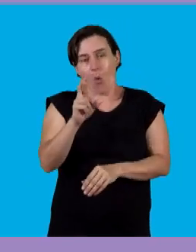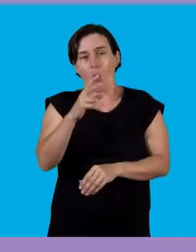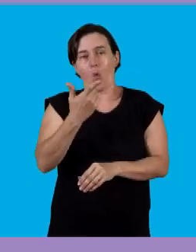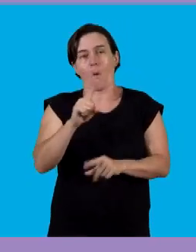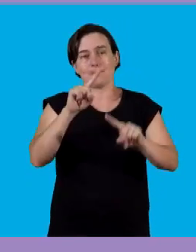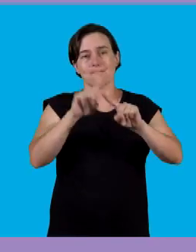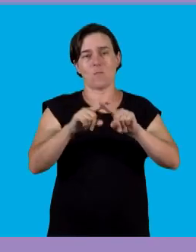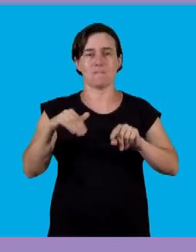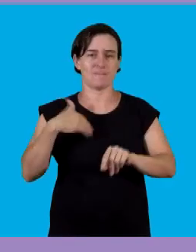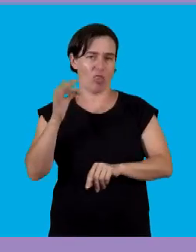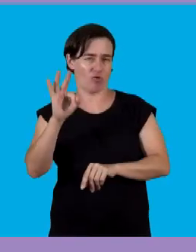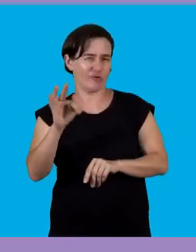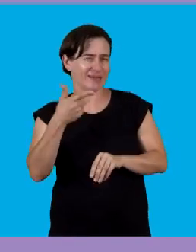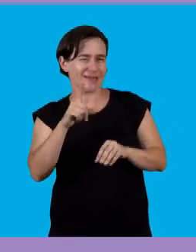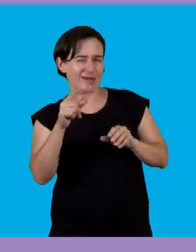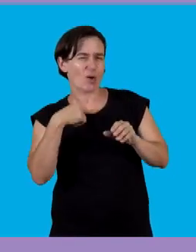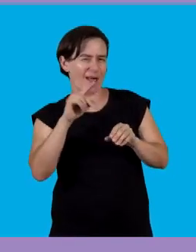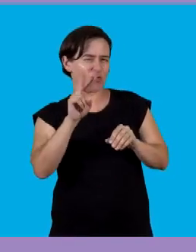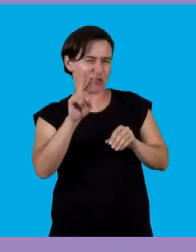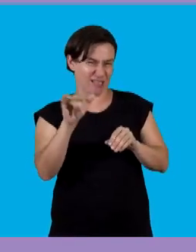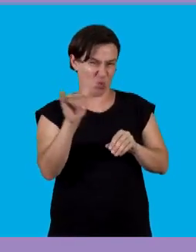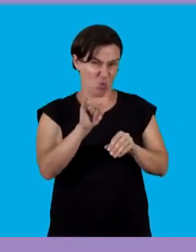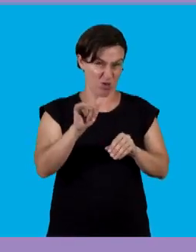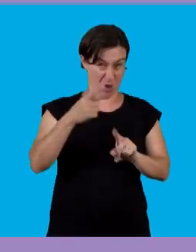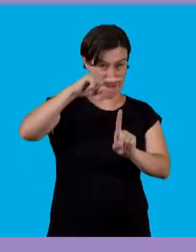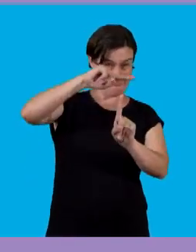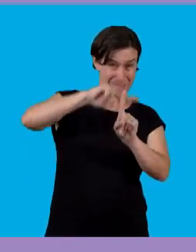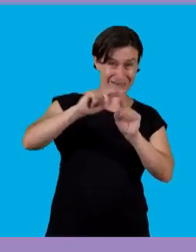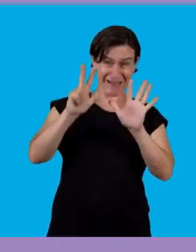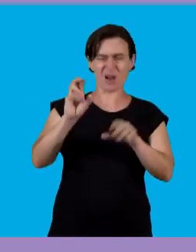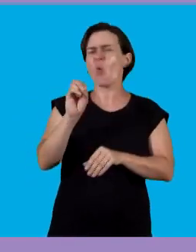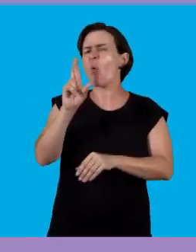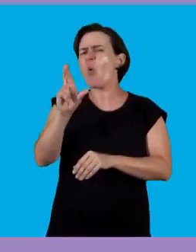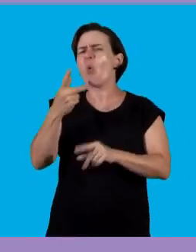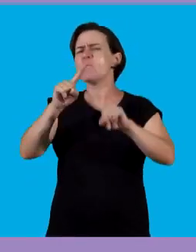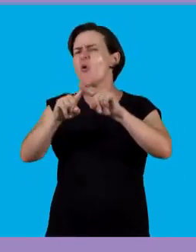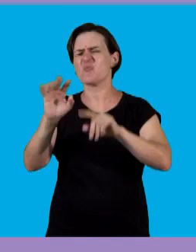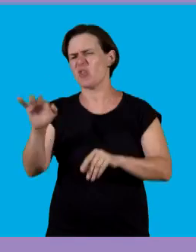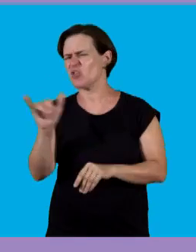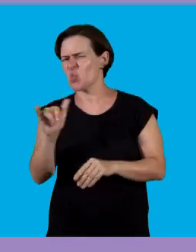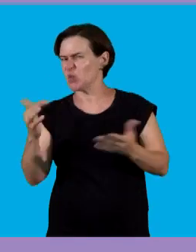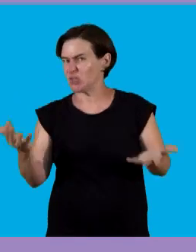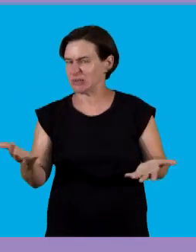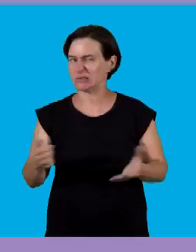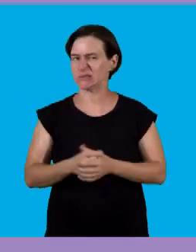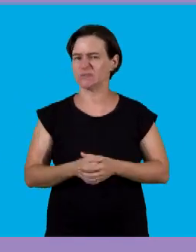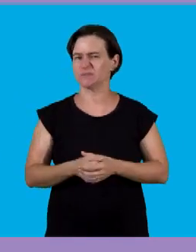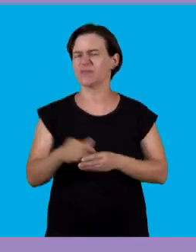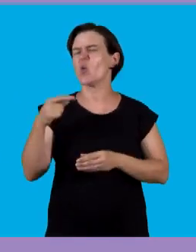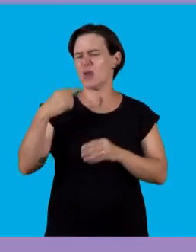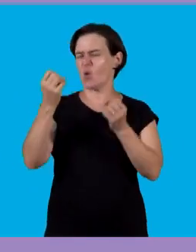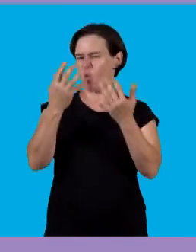which option works for the rest of the input values. So from 20, which is the second output